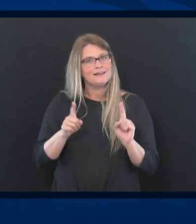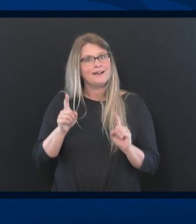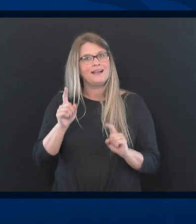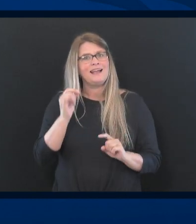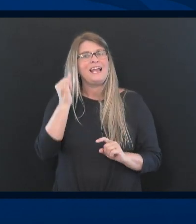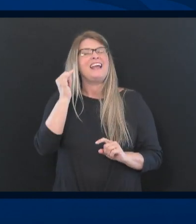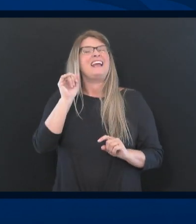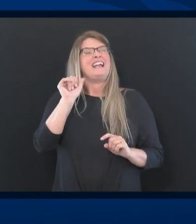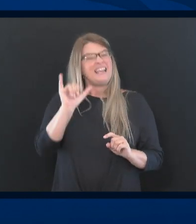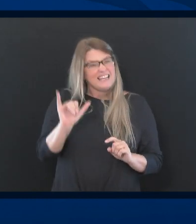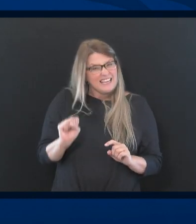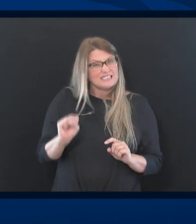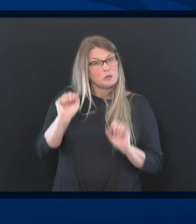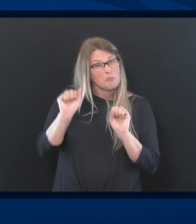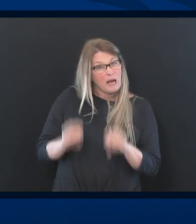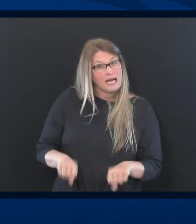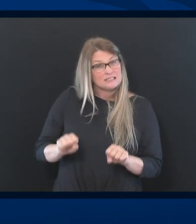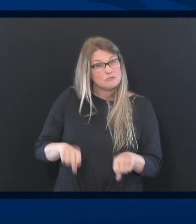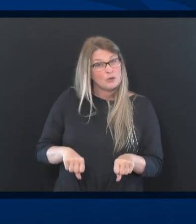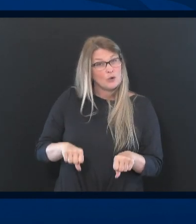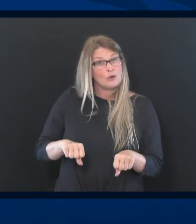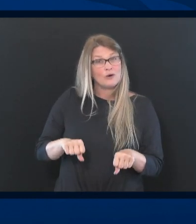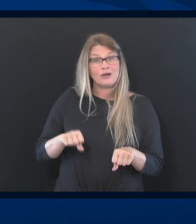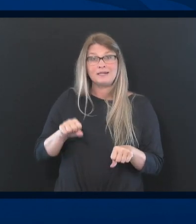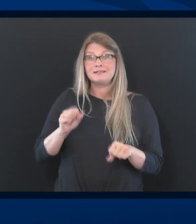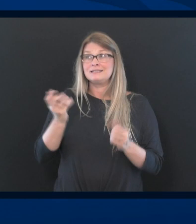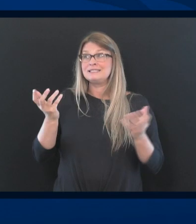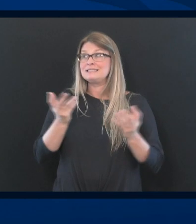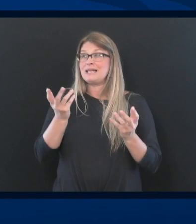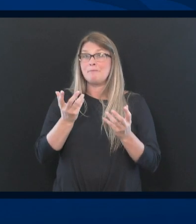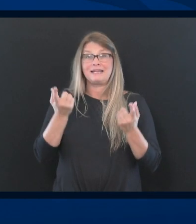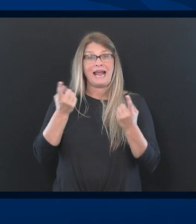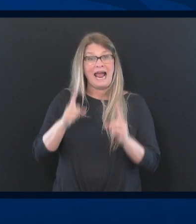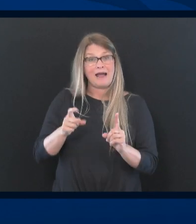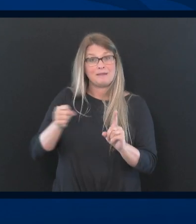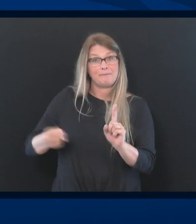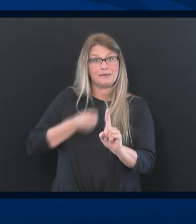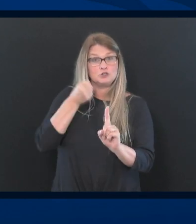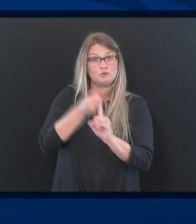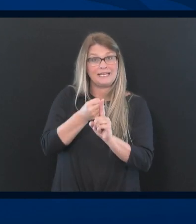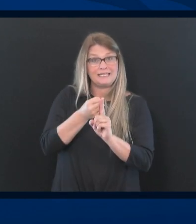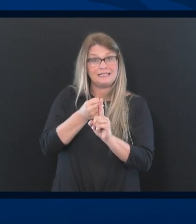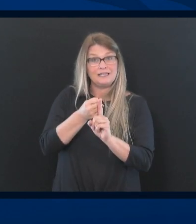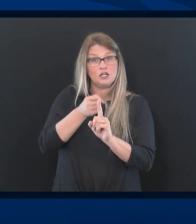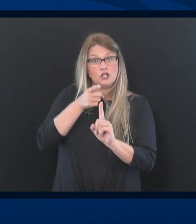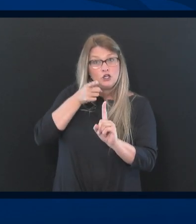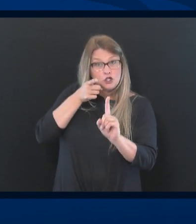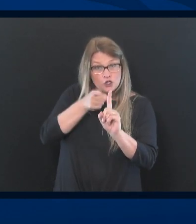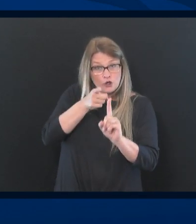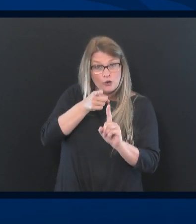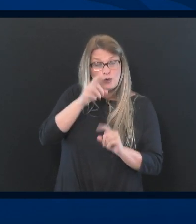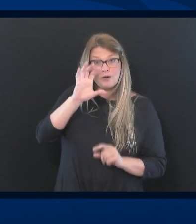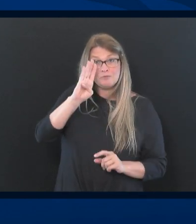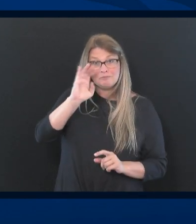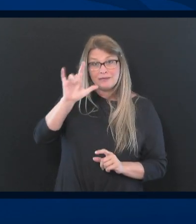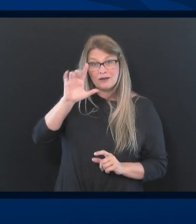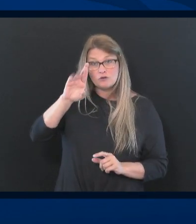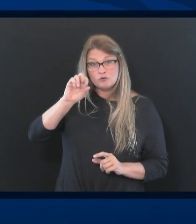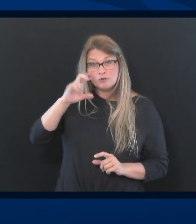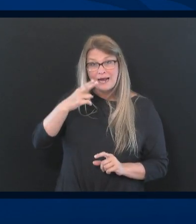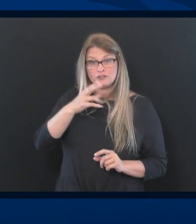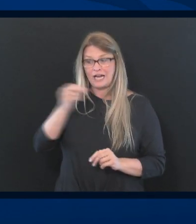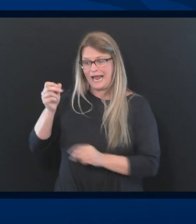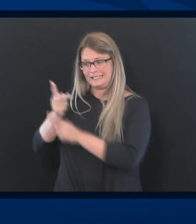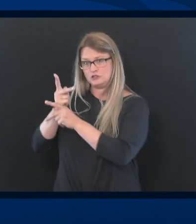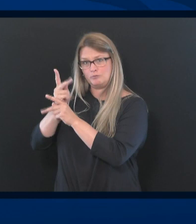with the policies and procedures in place, there's some type of noise between you and the people on the front lines, the supervisors? Either they're not